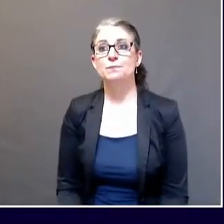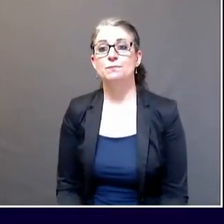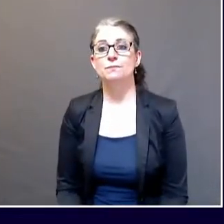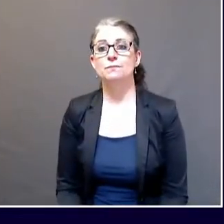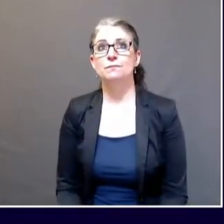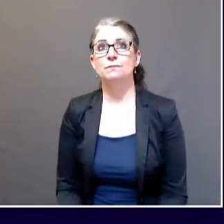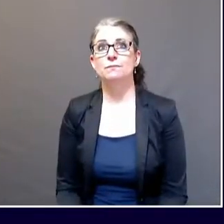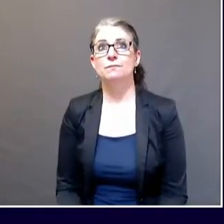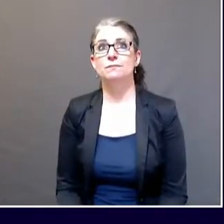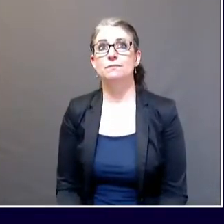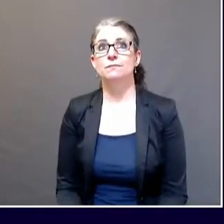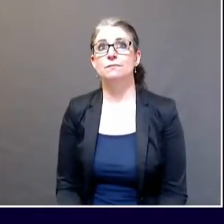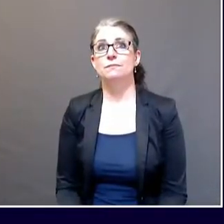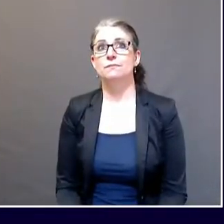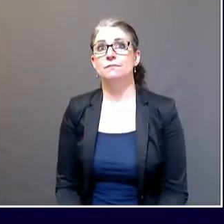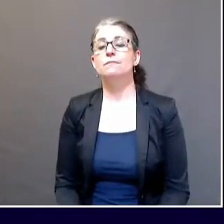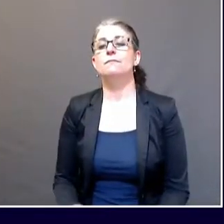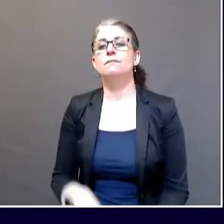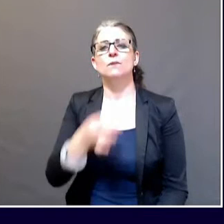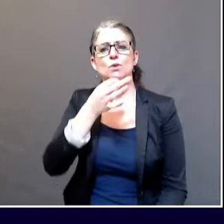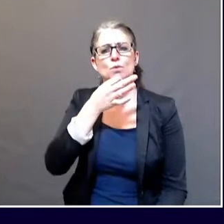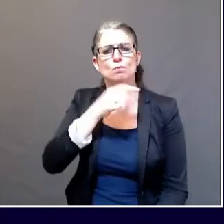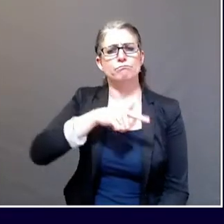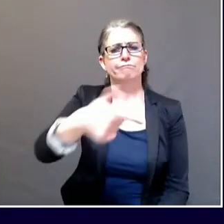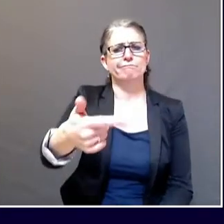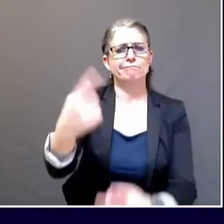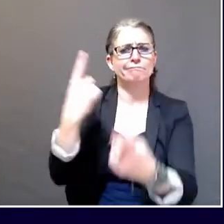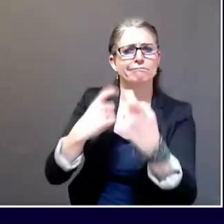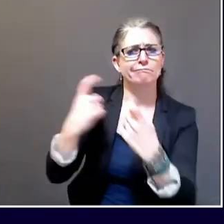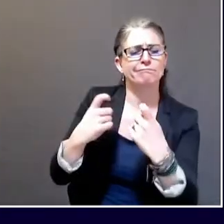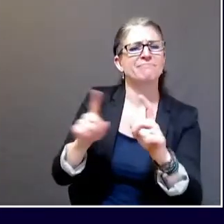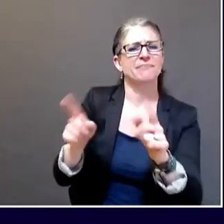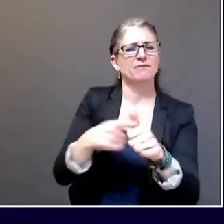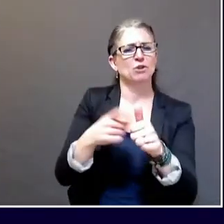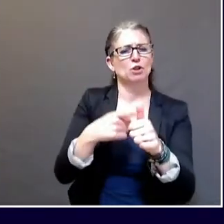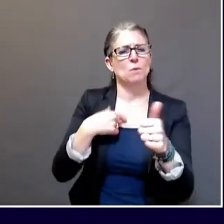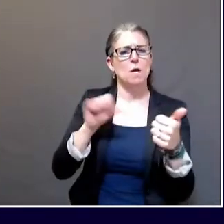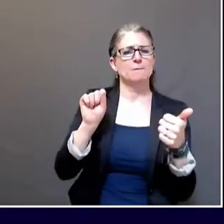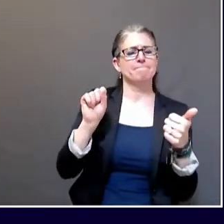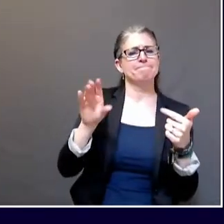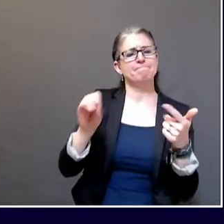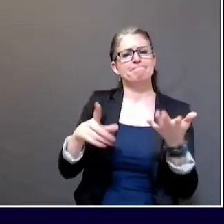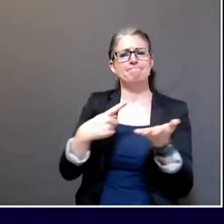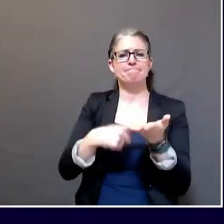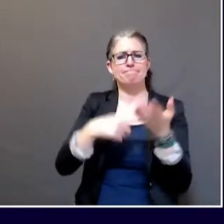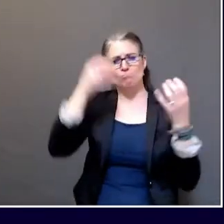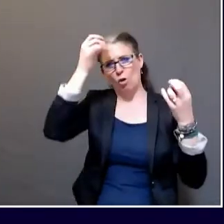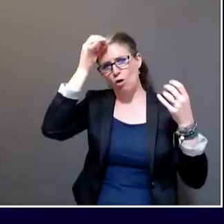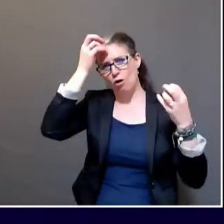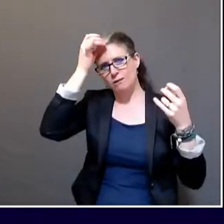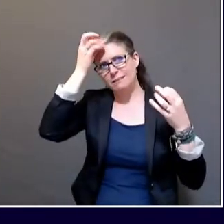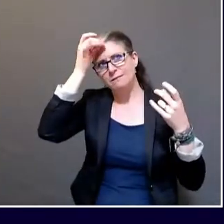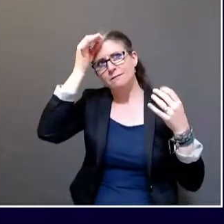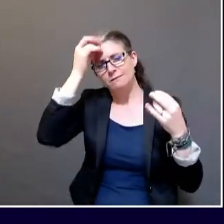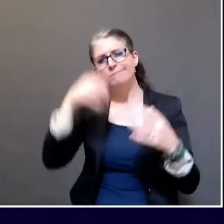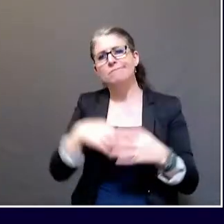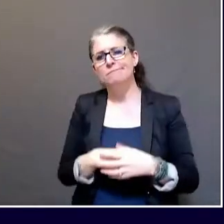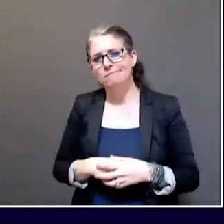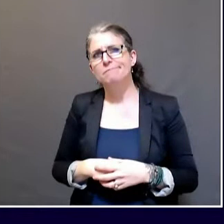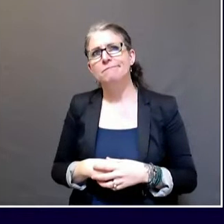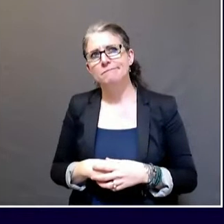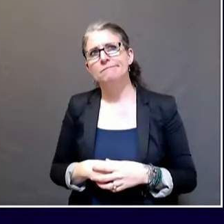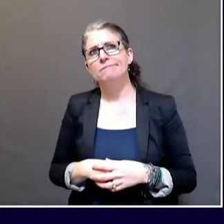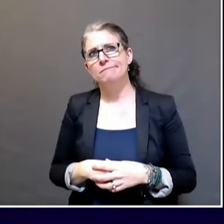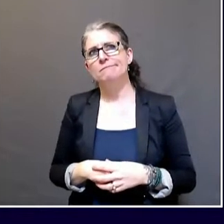Before I turn things over to questions, I'd like to provide an update on where we stand with respect to